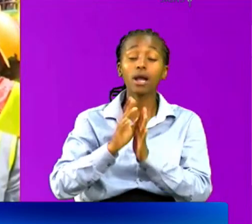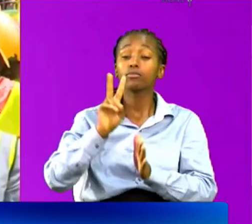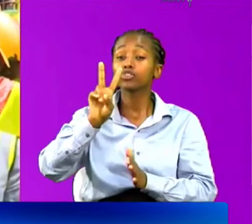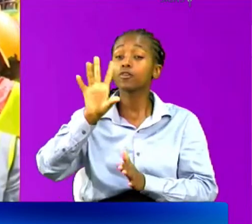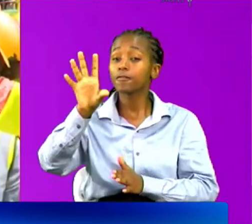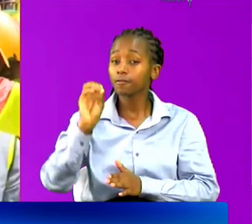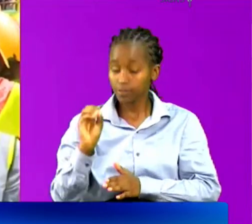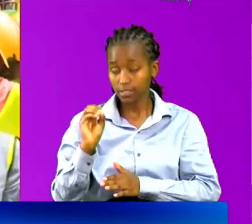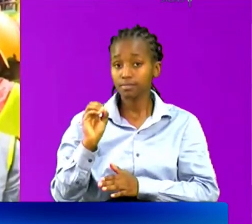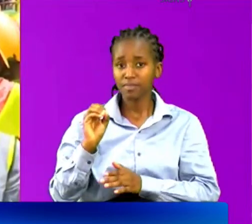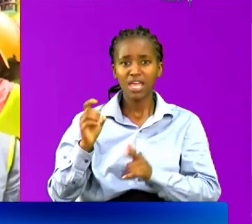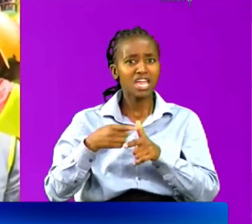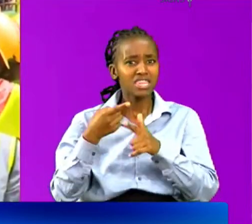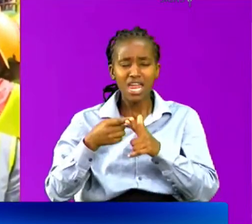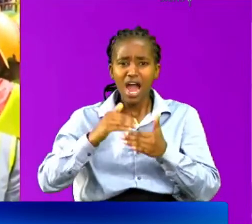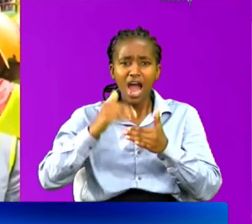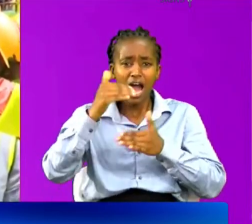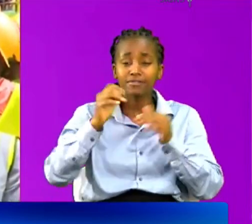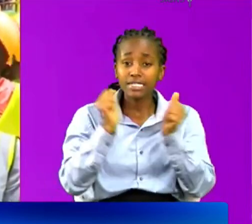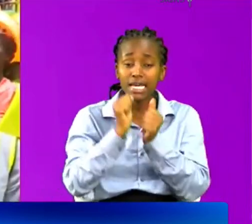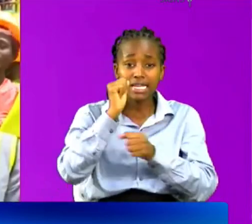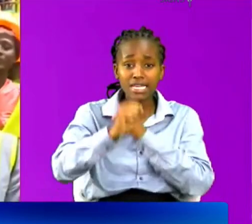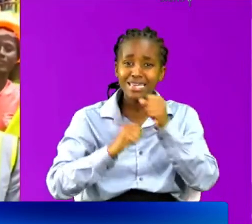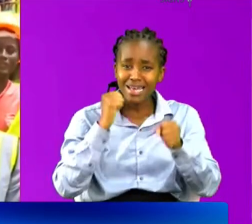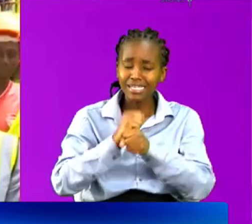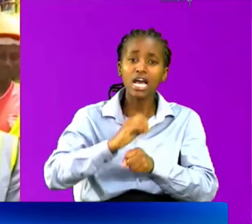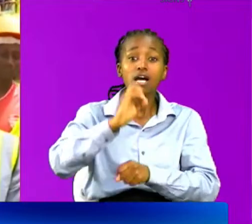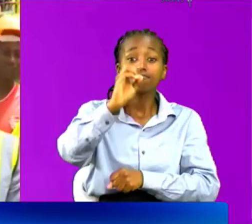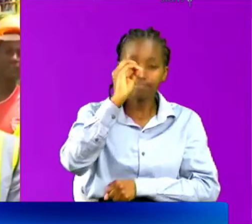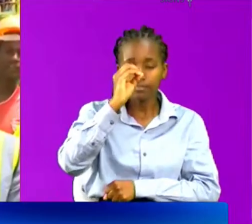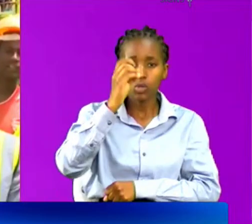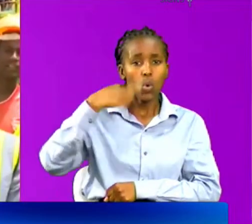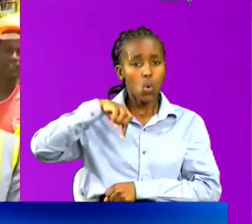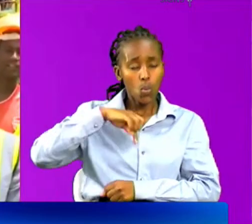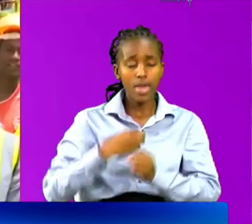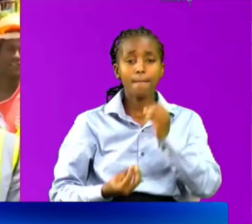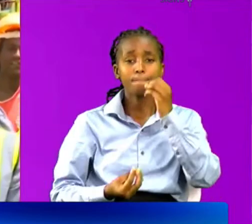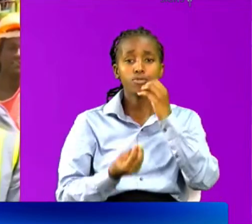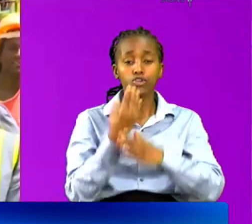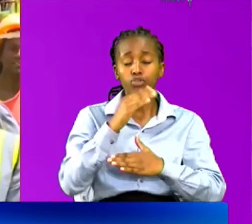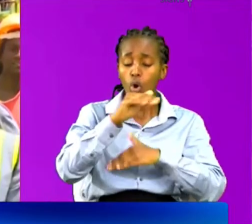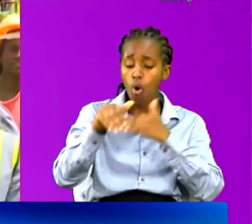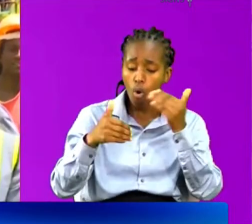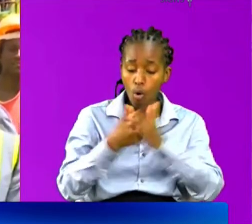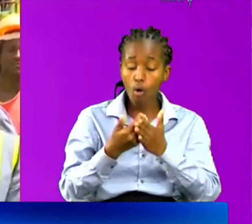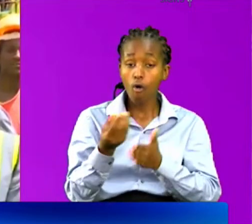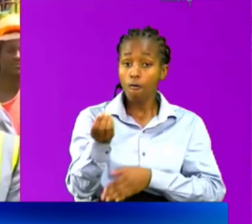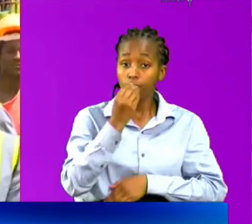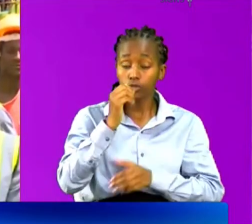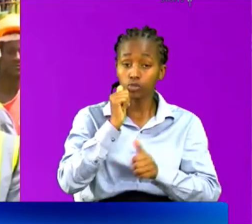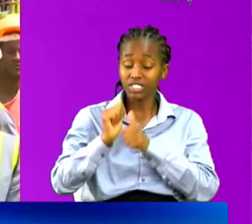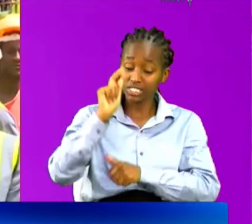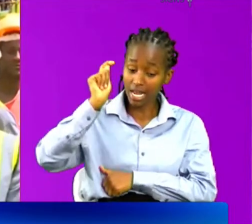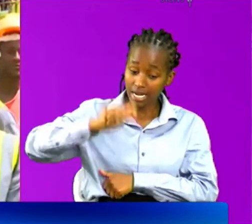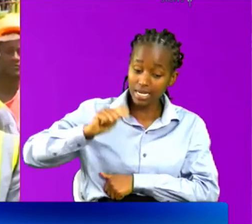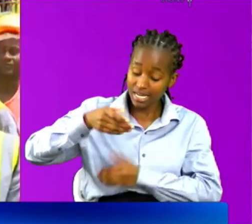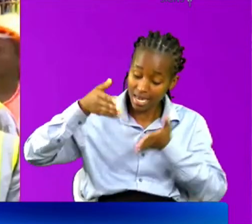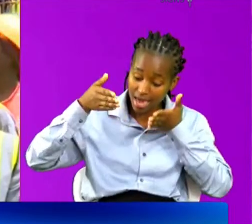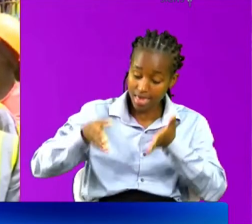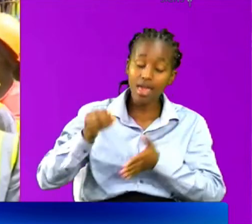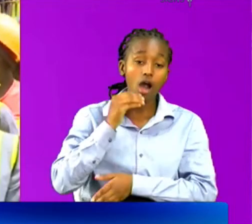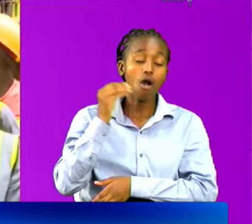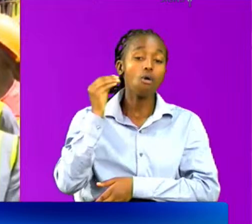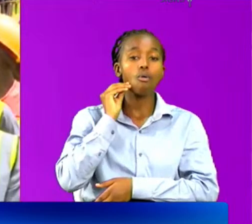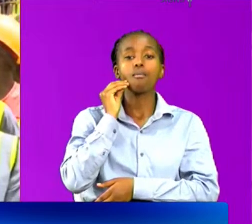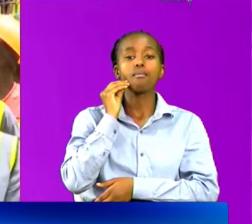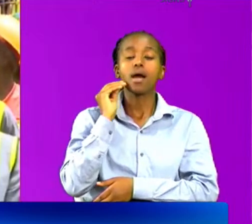to bring it down to zero. We want to make sure that we can produce all the food that we need hapa nyumbani Kenya, because that